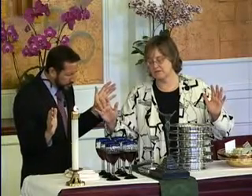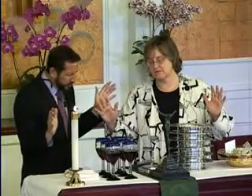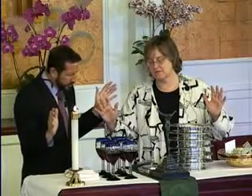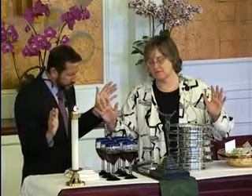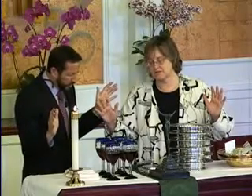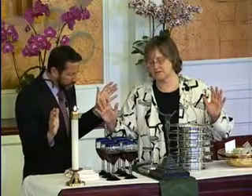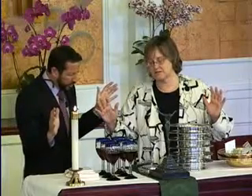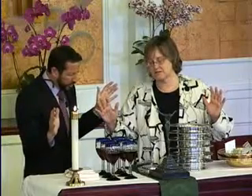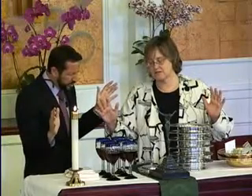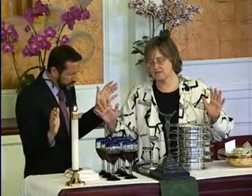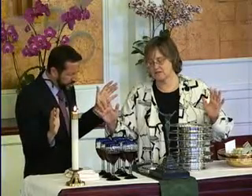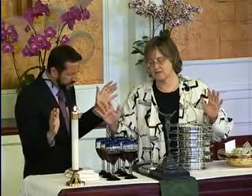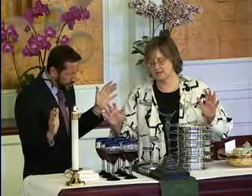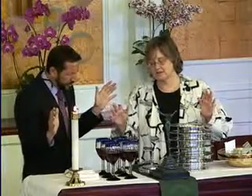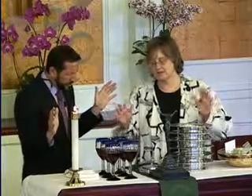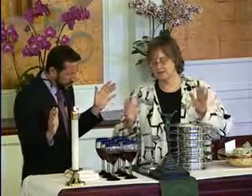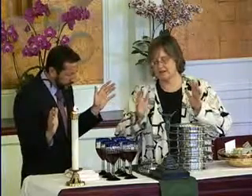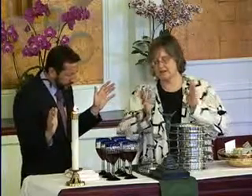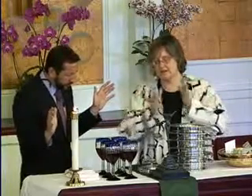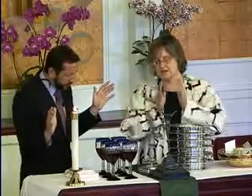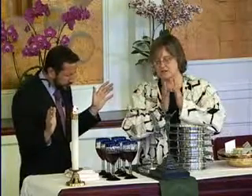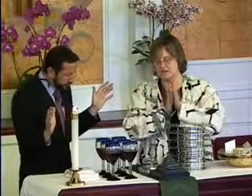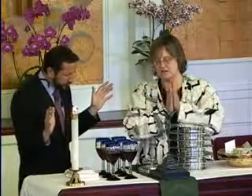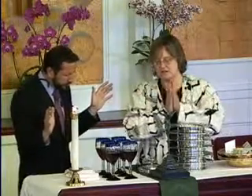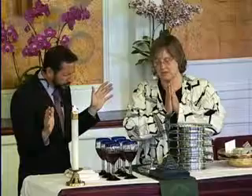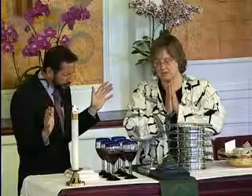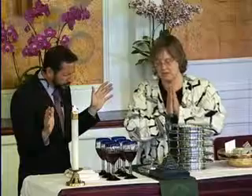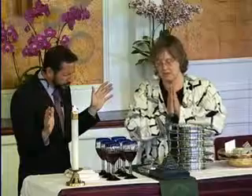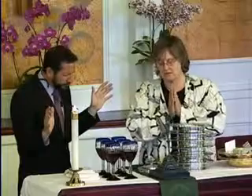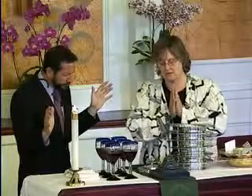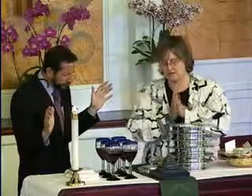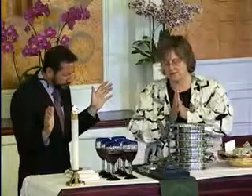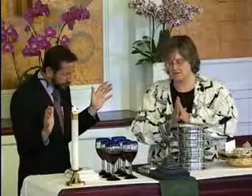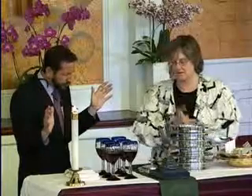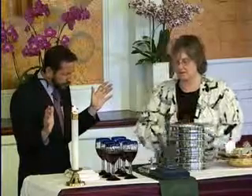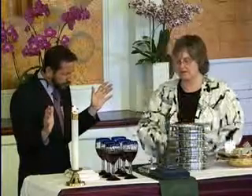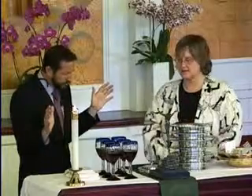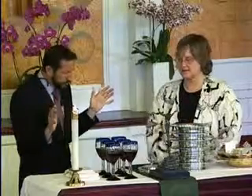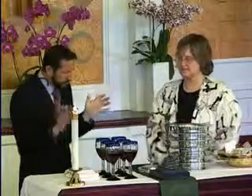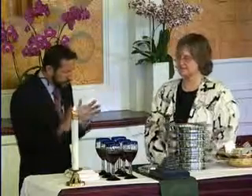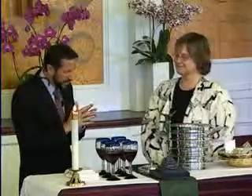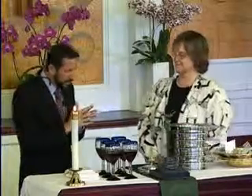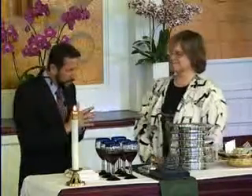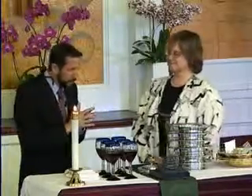that you gave to us. I ask this in the name of Jesus. Amen.